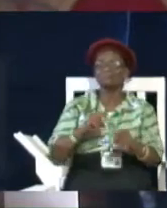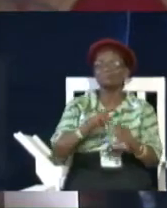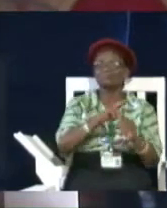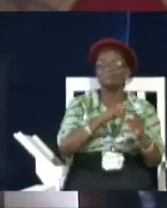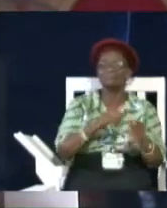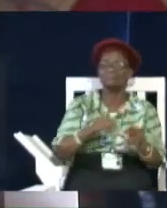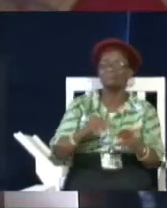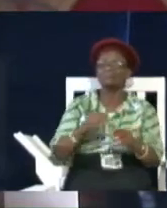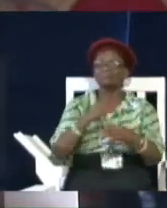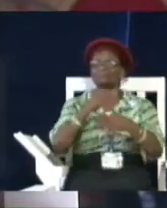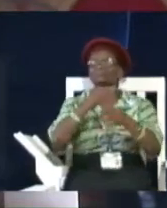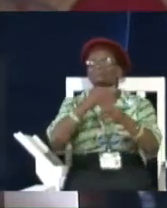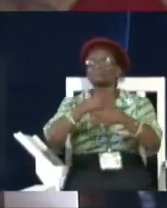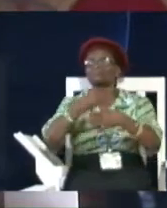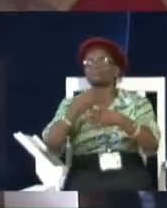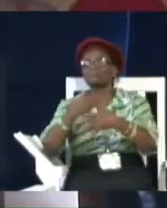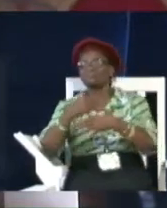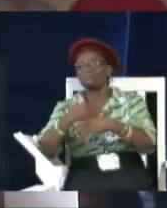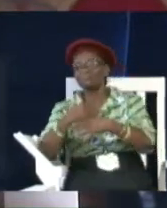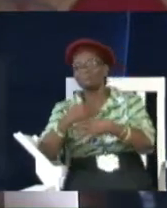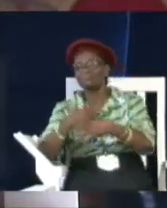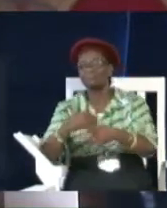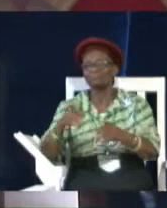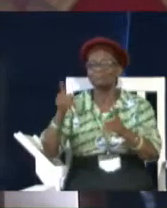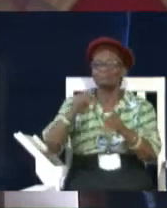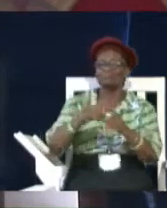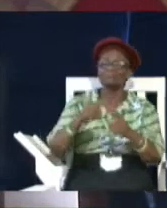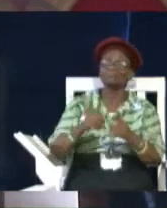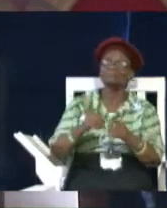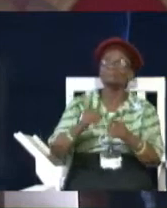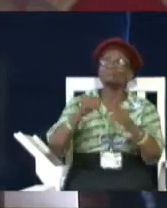Do you have to wait till Friday before you get your miracle?